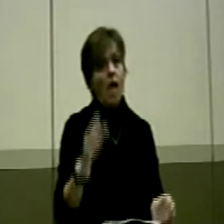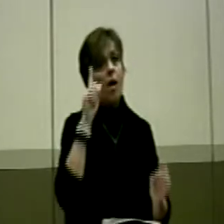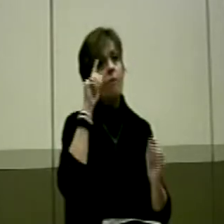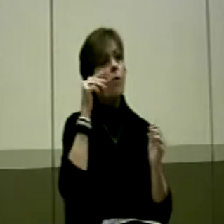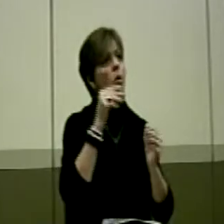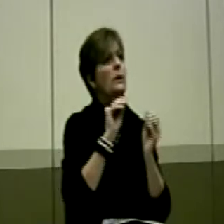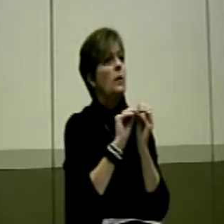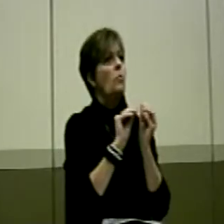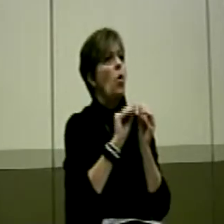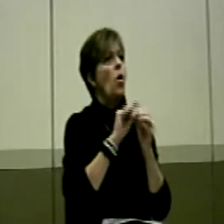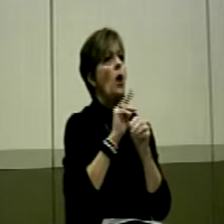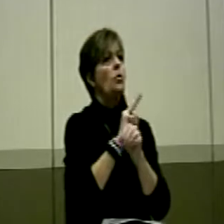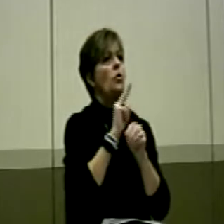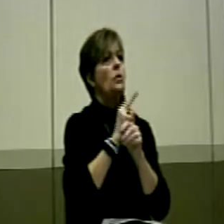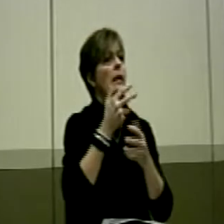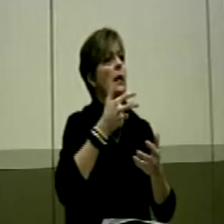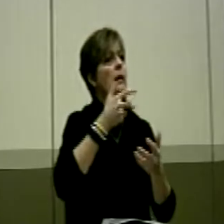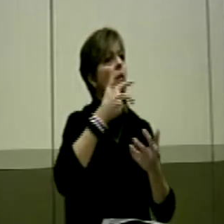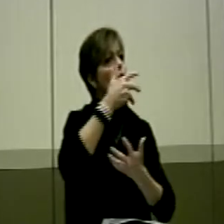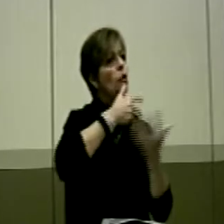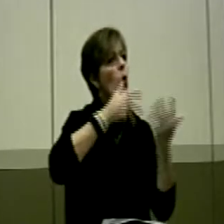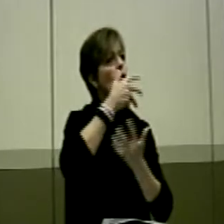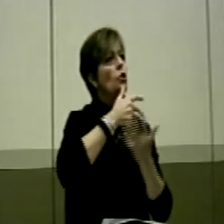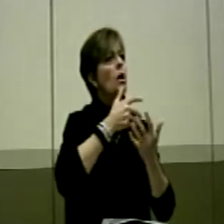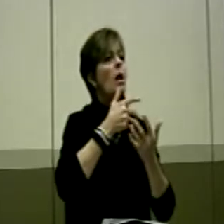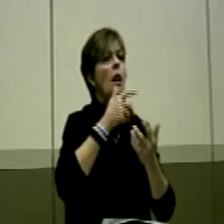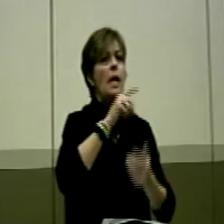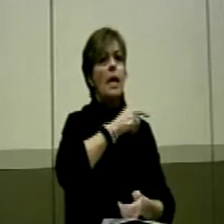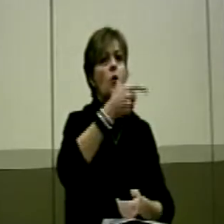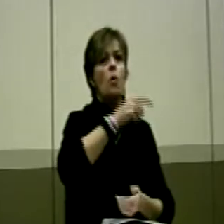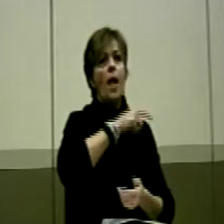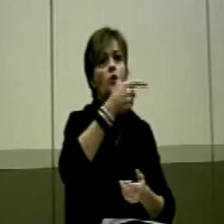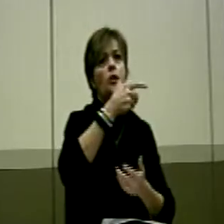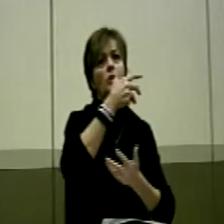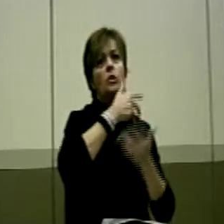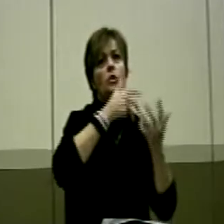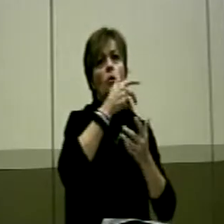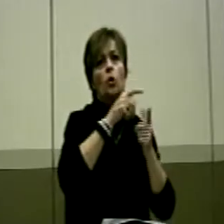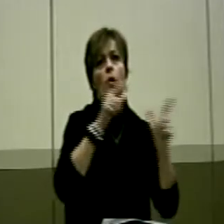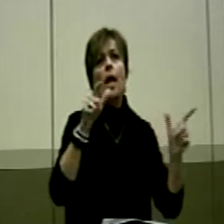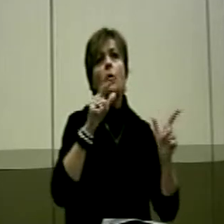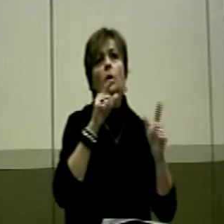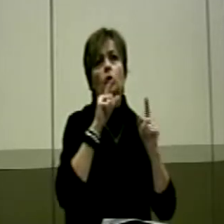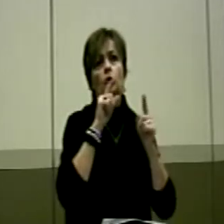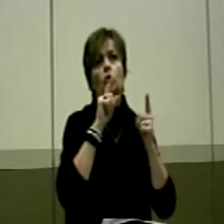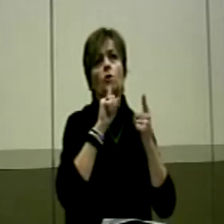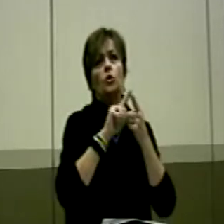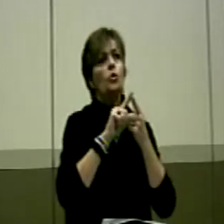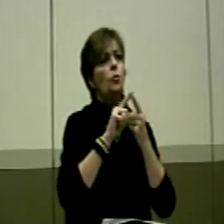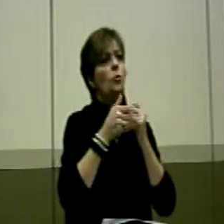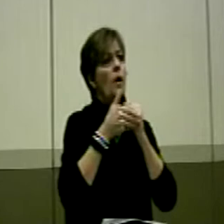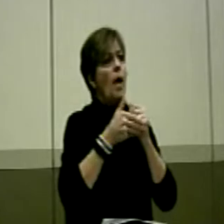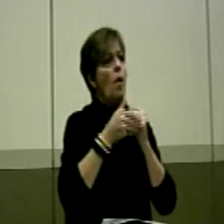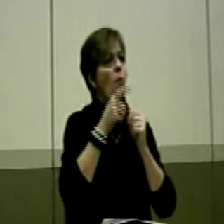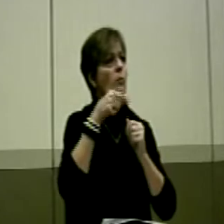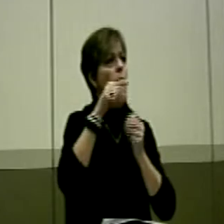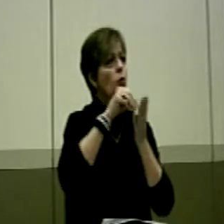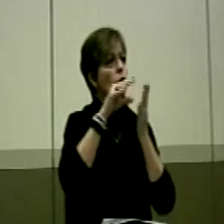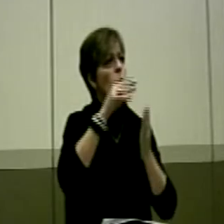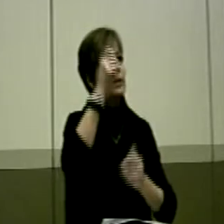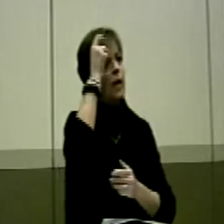and social language in order to have students understand and develop social skills